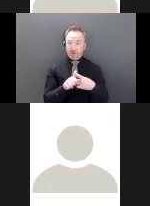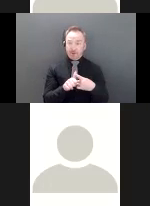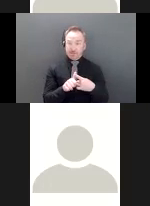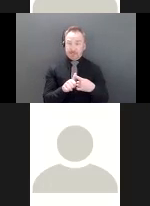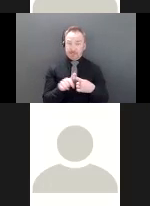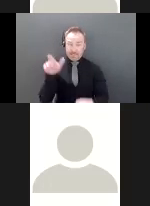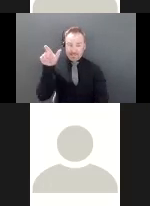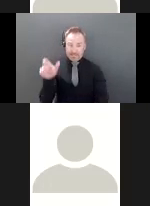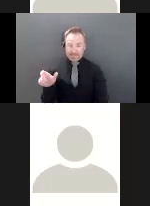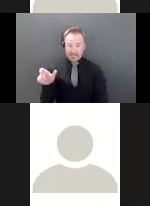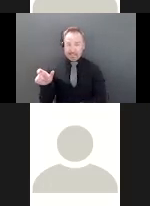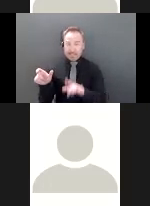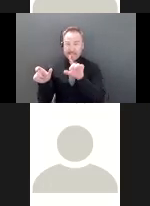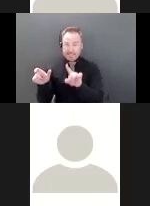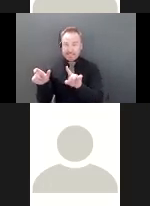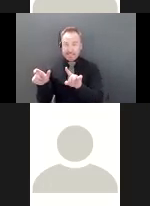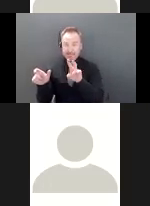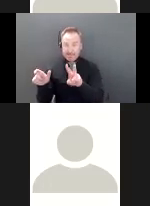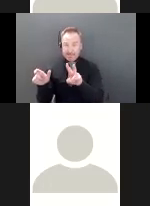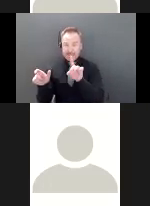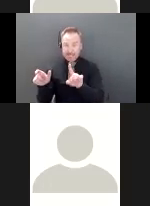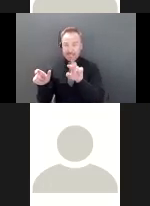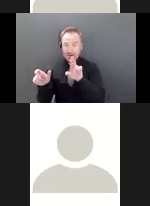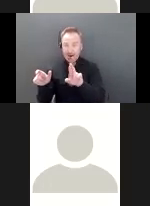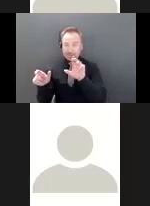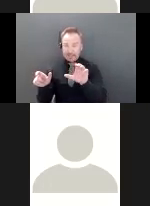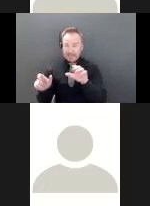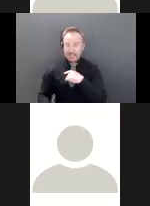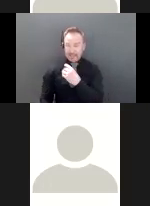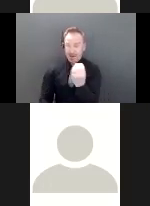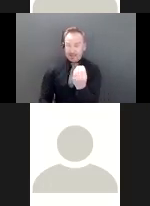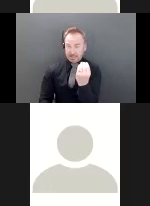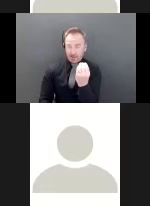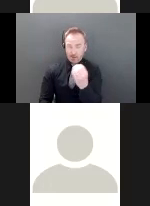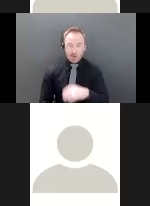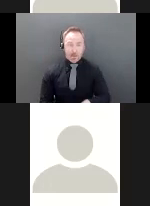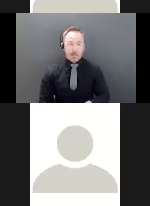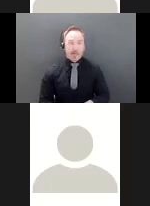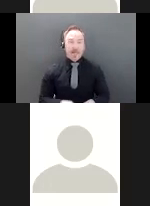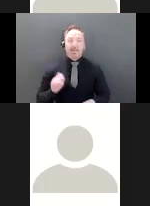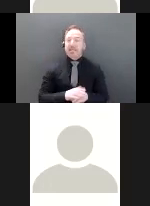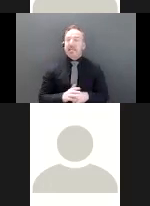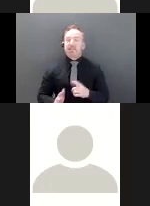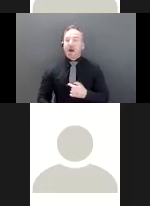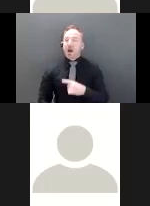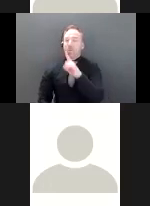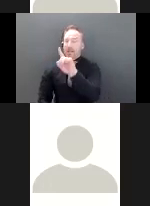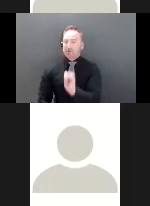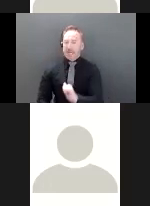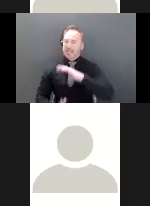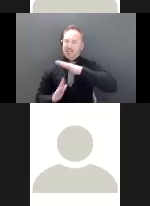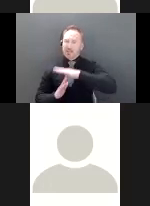the Domestic Violence Death Review Committee out of Ontario, and those are the top 10 there. We have a history of